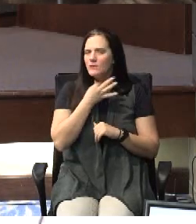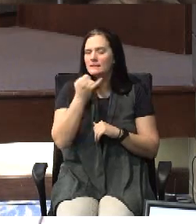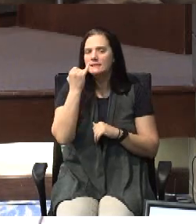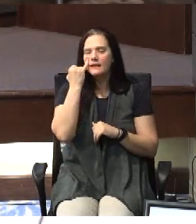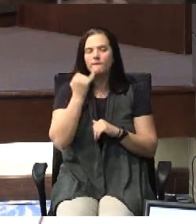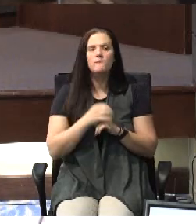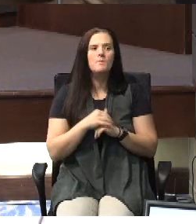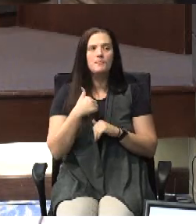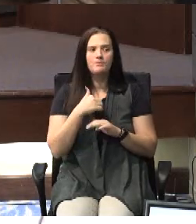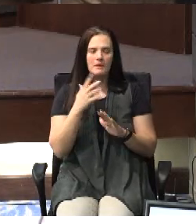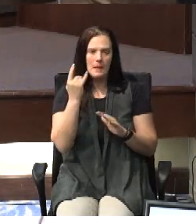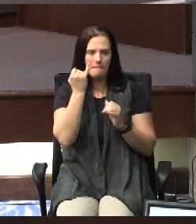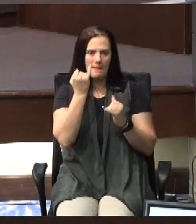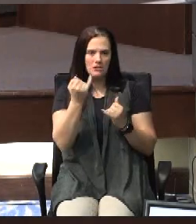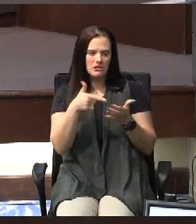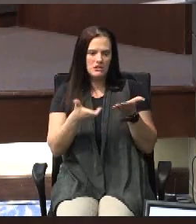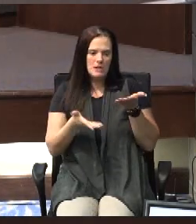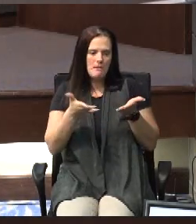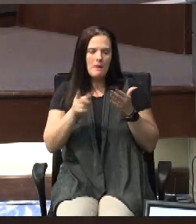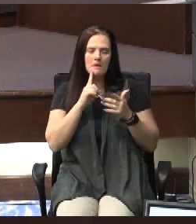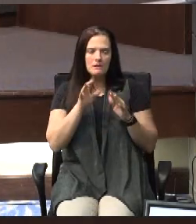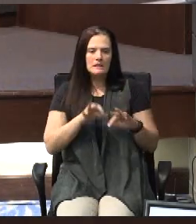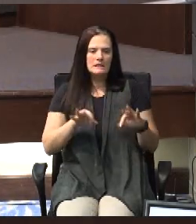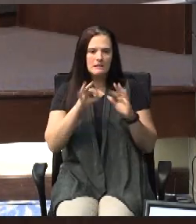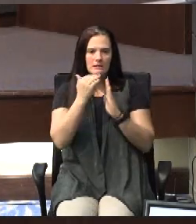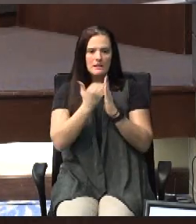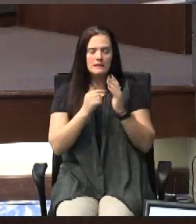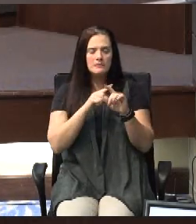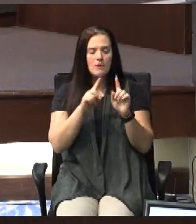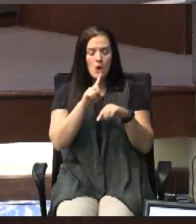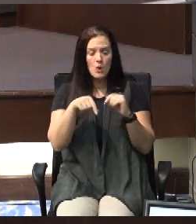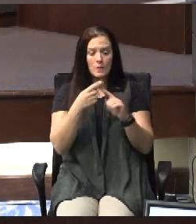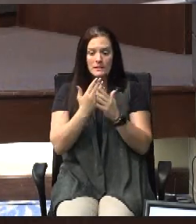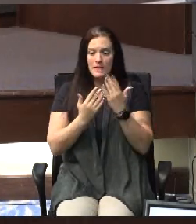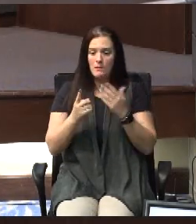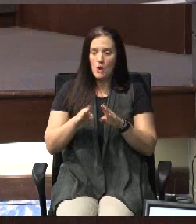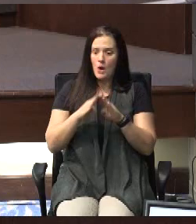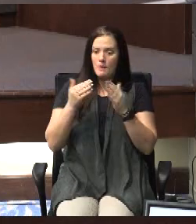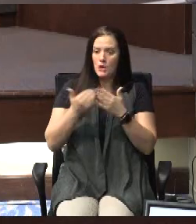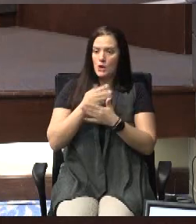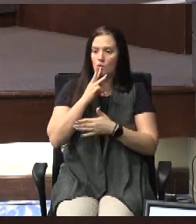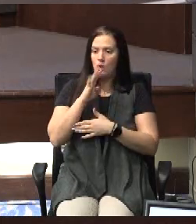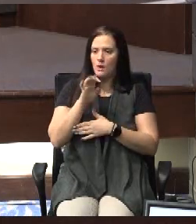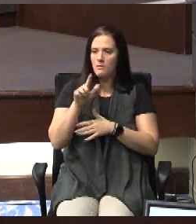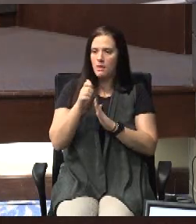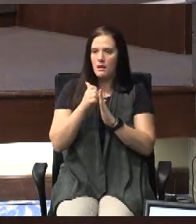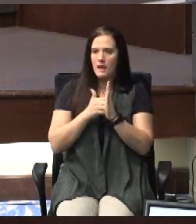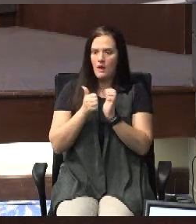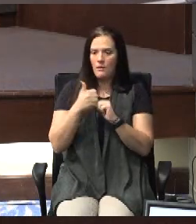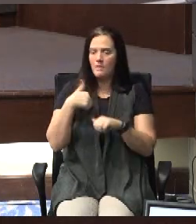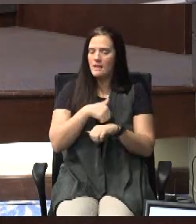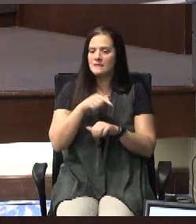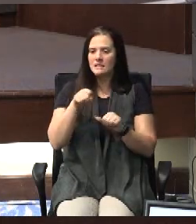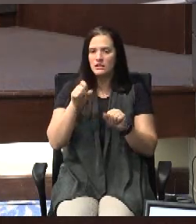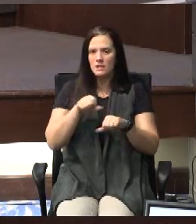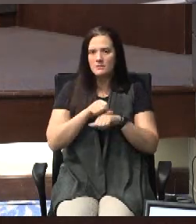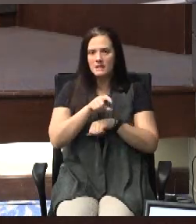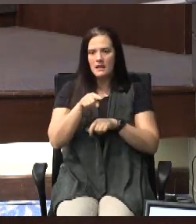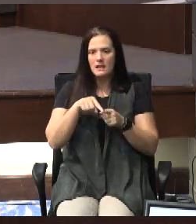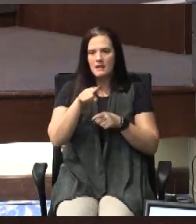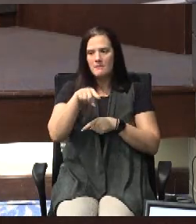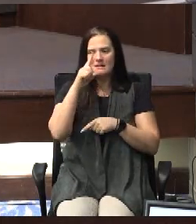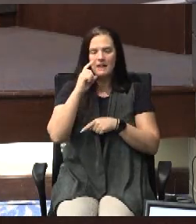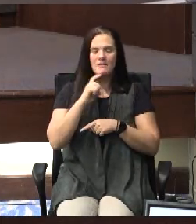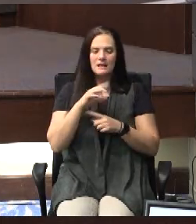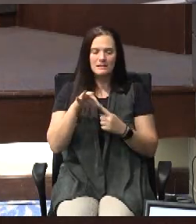if, and I imagine this is probably a significant lift, but when someone opens a new water bill account with us, if this could get sent out to them, because I